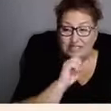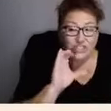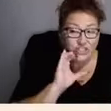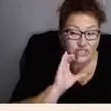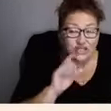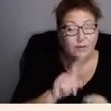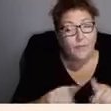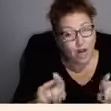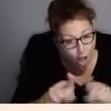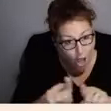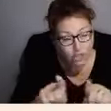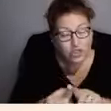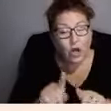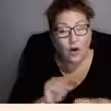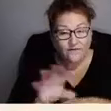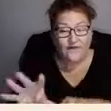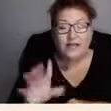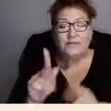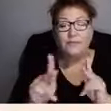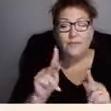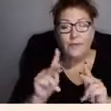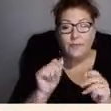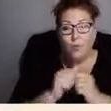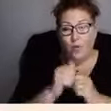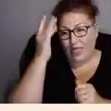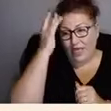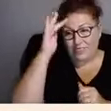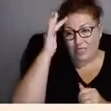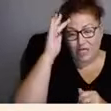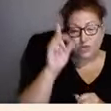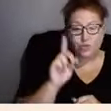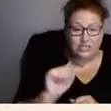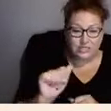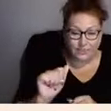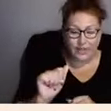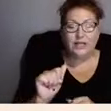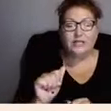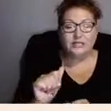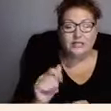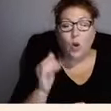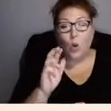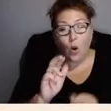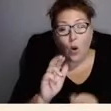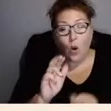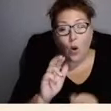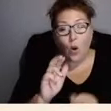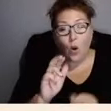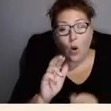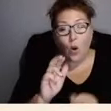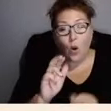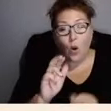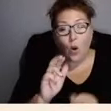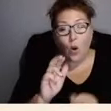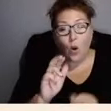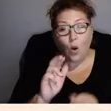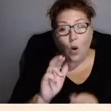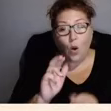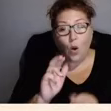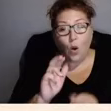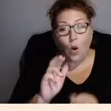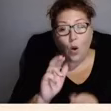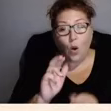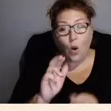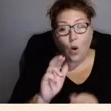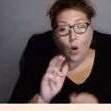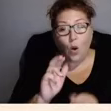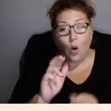also affects individuals with intellectual disabilities or developmental disabilities, and they're more likely to be